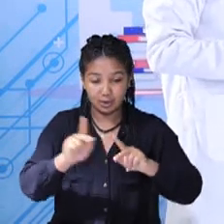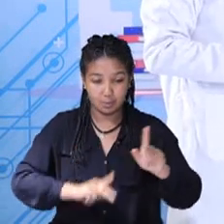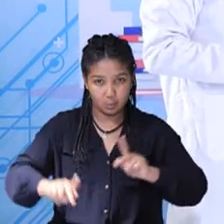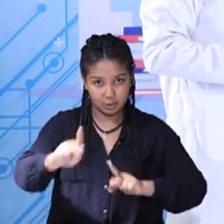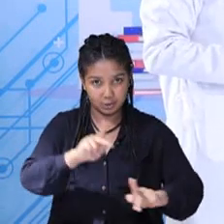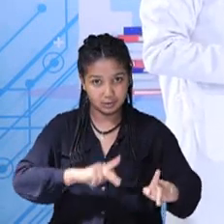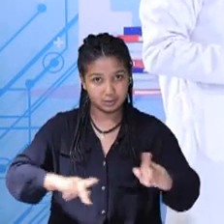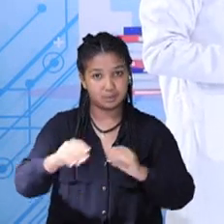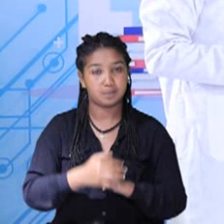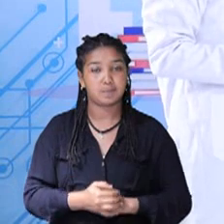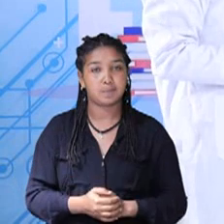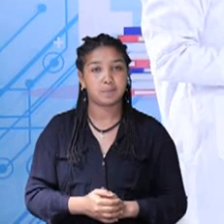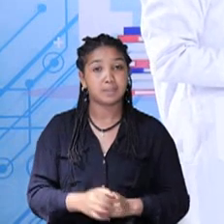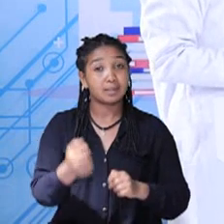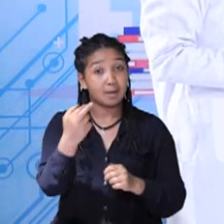populations